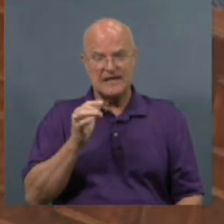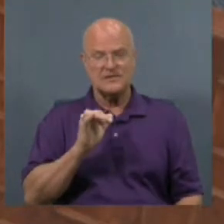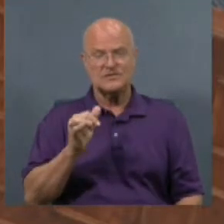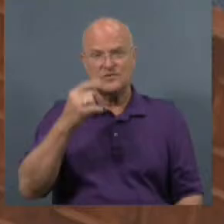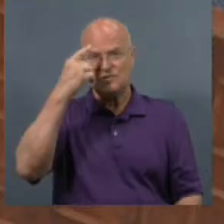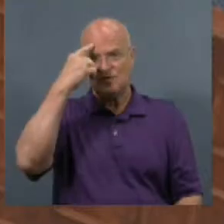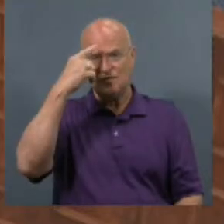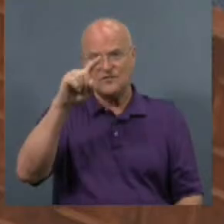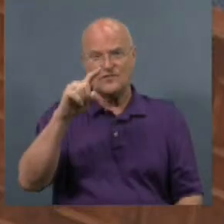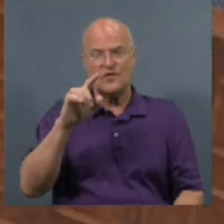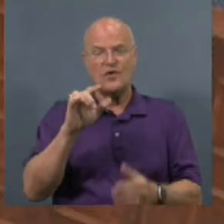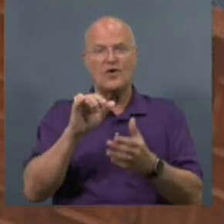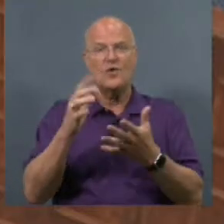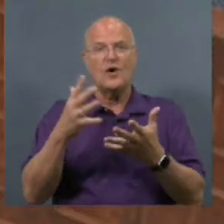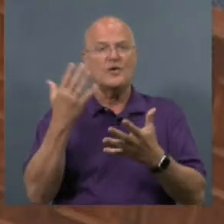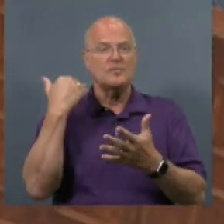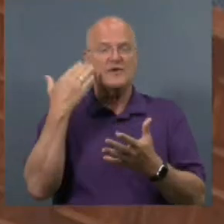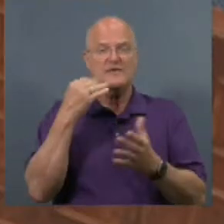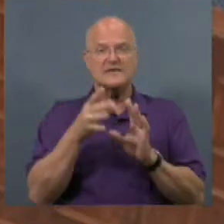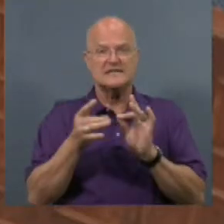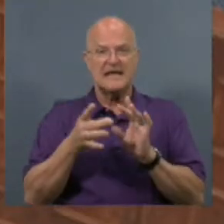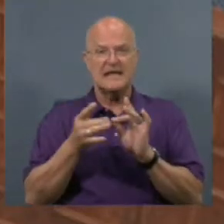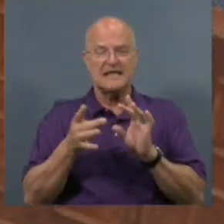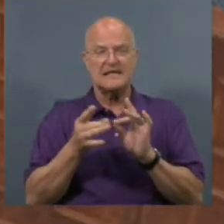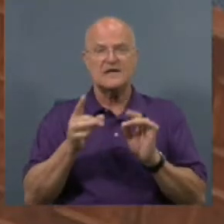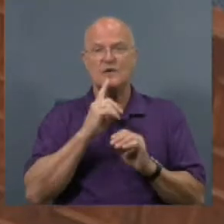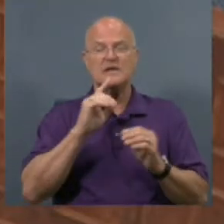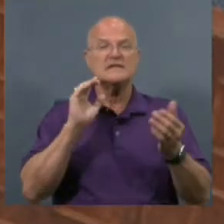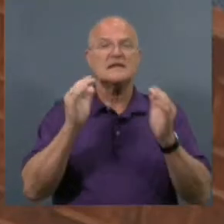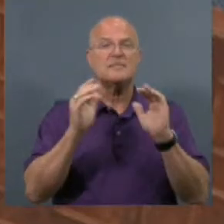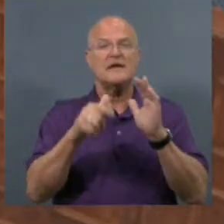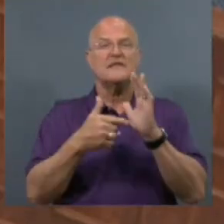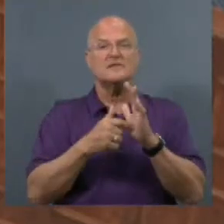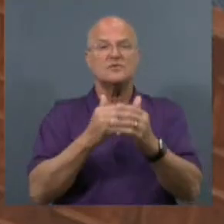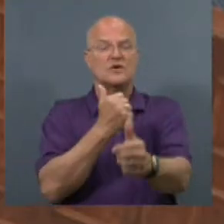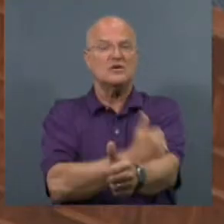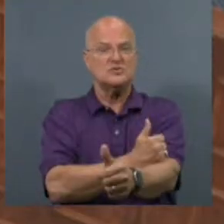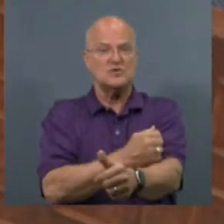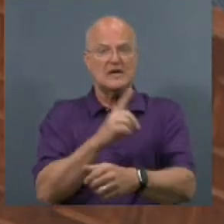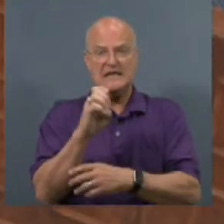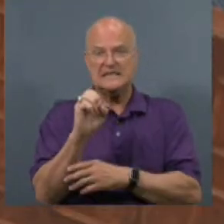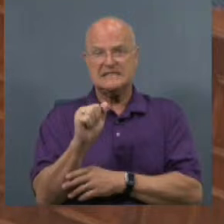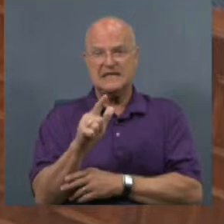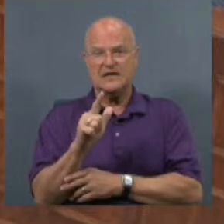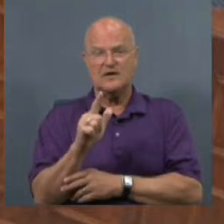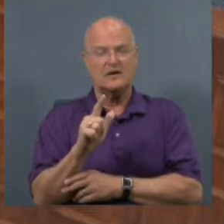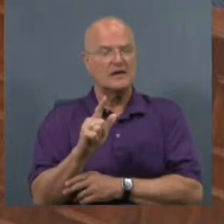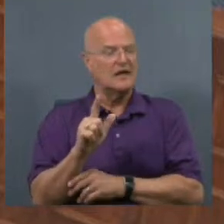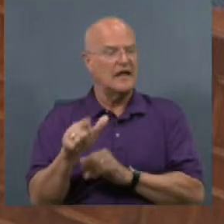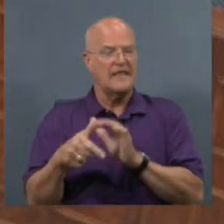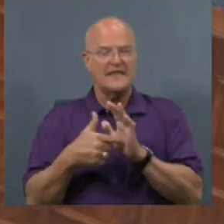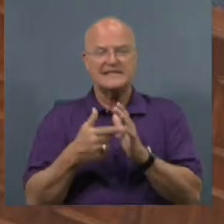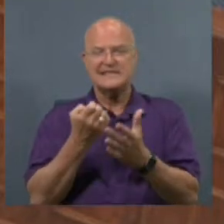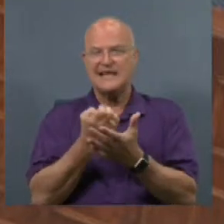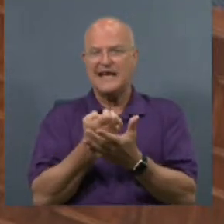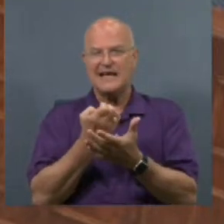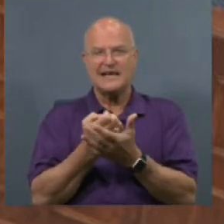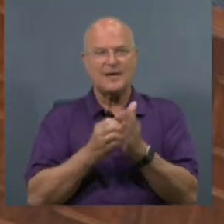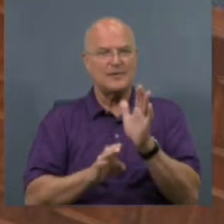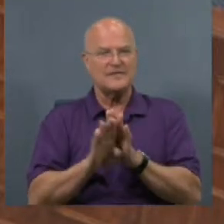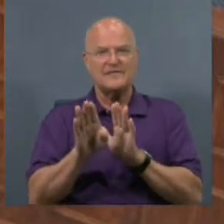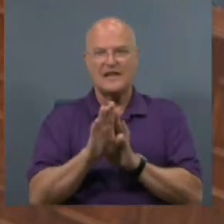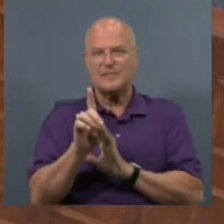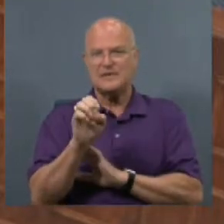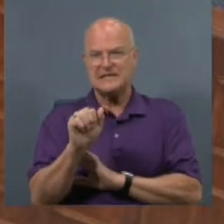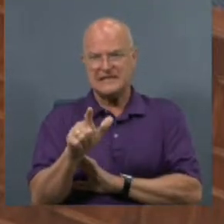to what was previously stated, was comparing this to a drug deal. This is an economic development deal. I